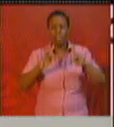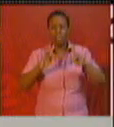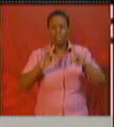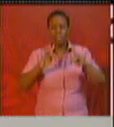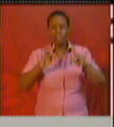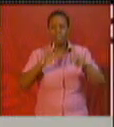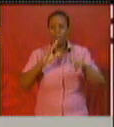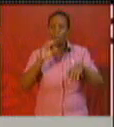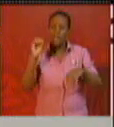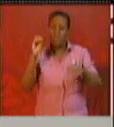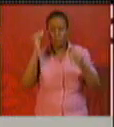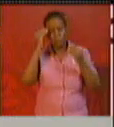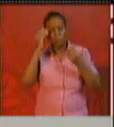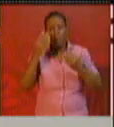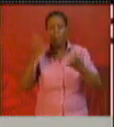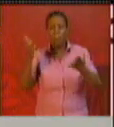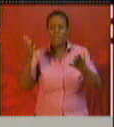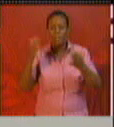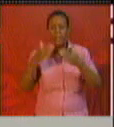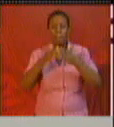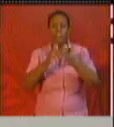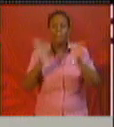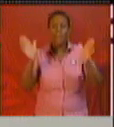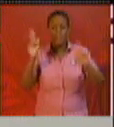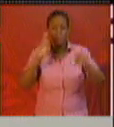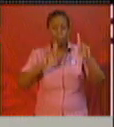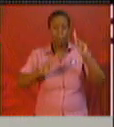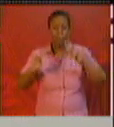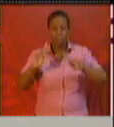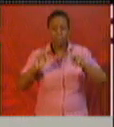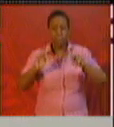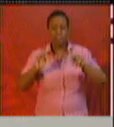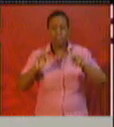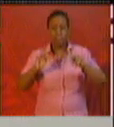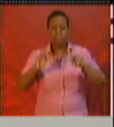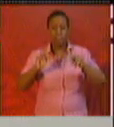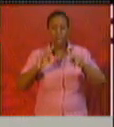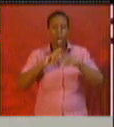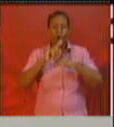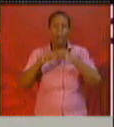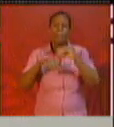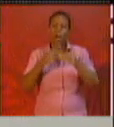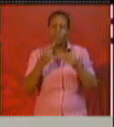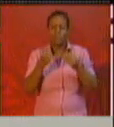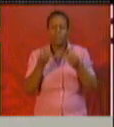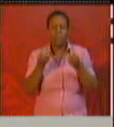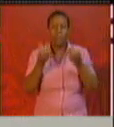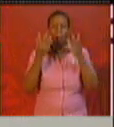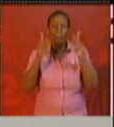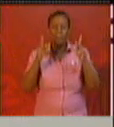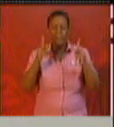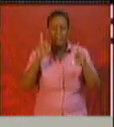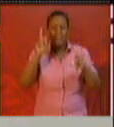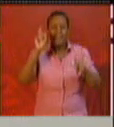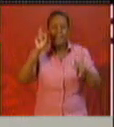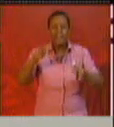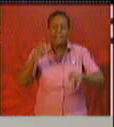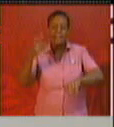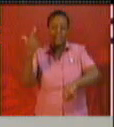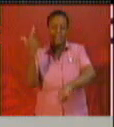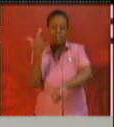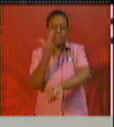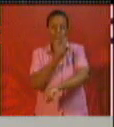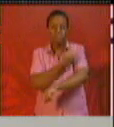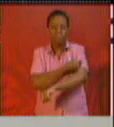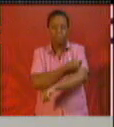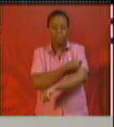the importance, on the utility, the usefulness of the vaccinations. And we do expect that within the